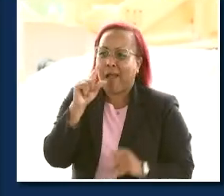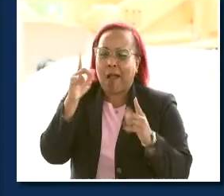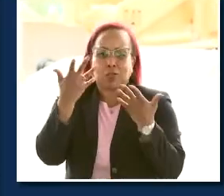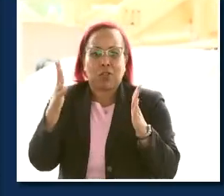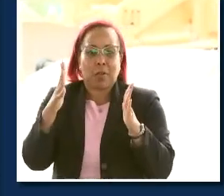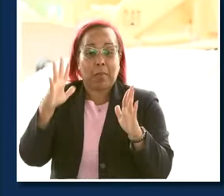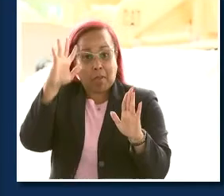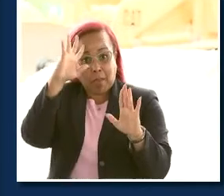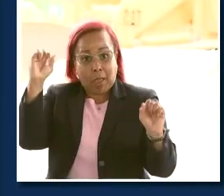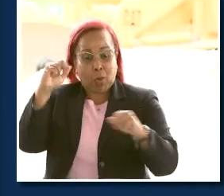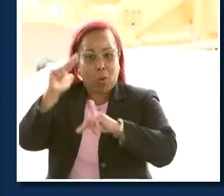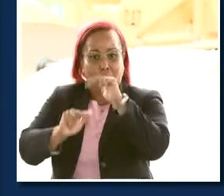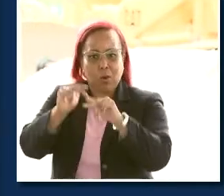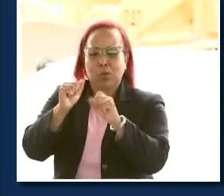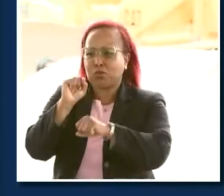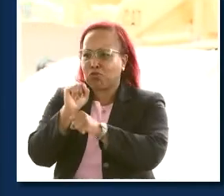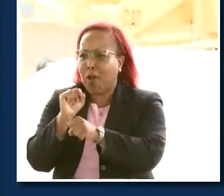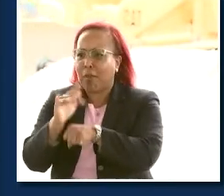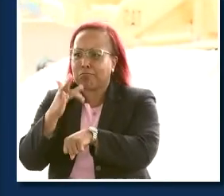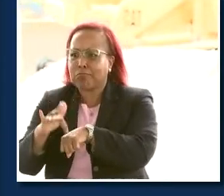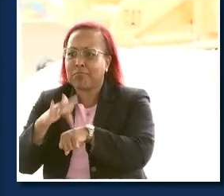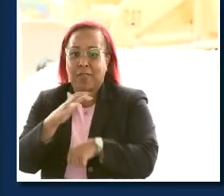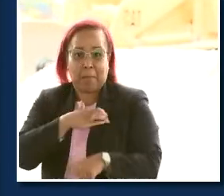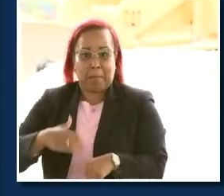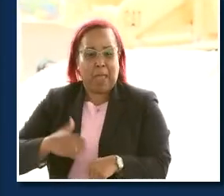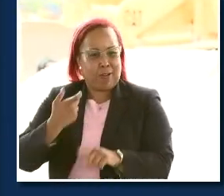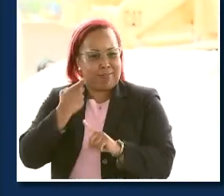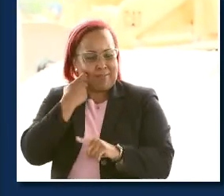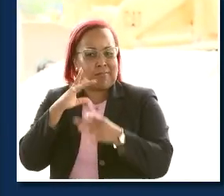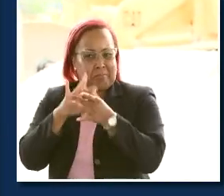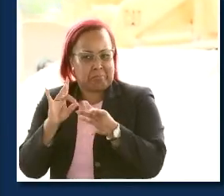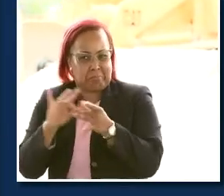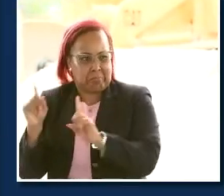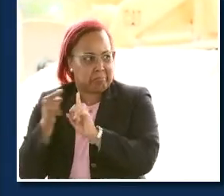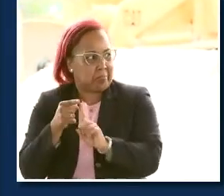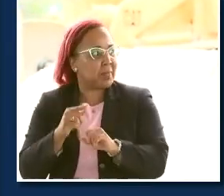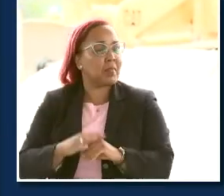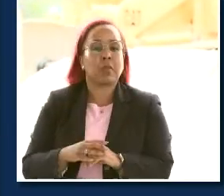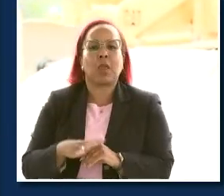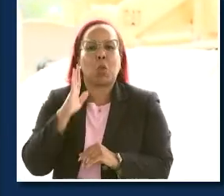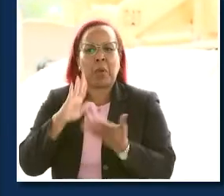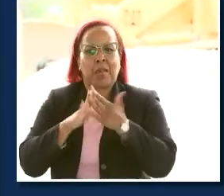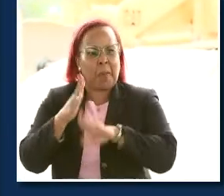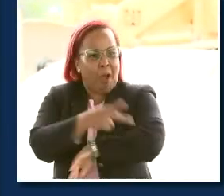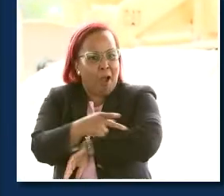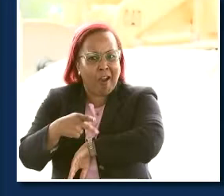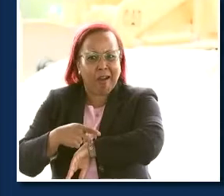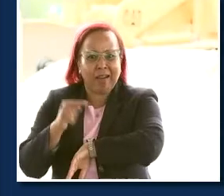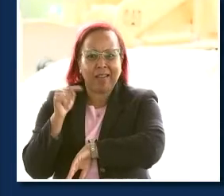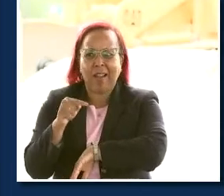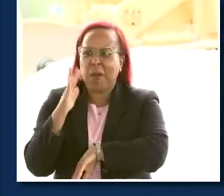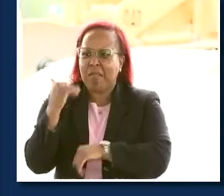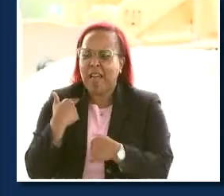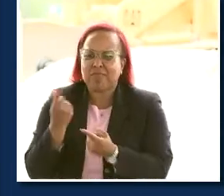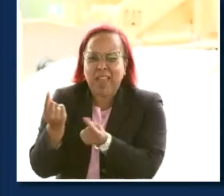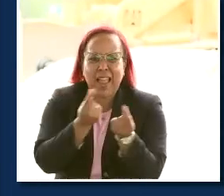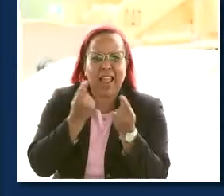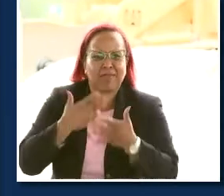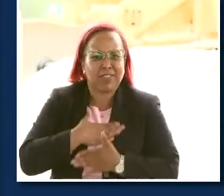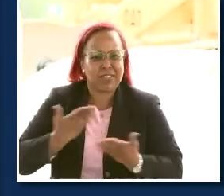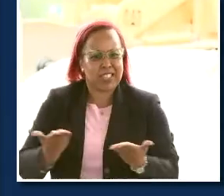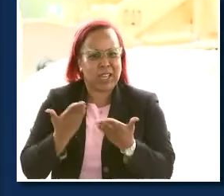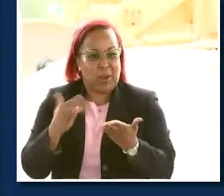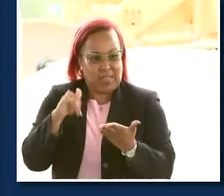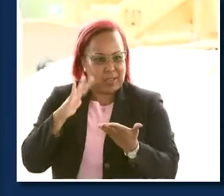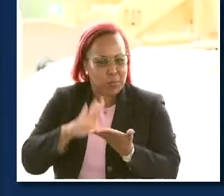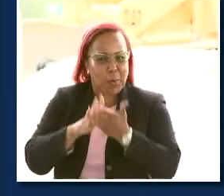be a headquarters with job opportunities, as the mayor and the superintendent alluded to. It's going to be a park. There's going to be activities here. This is